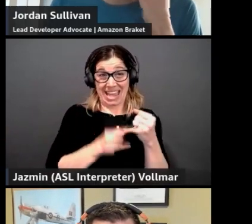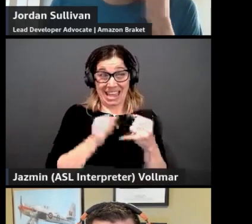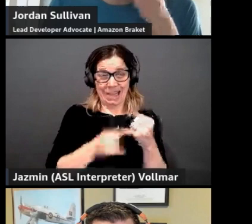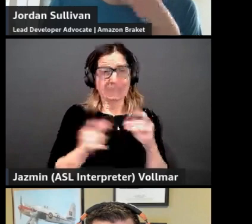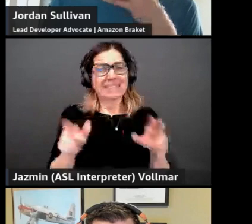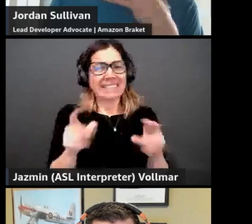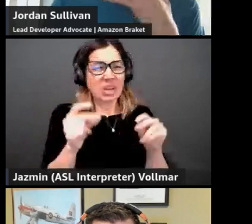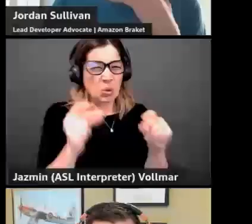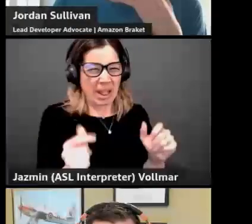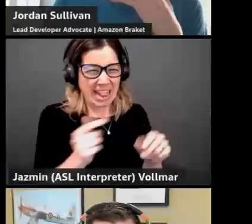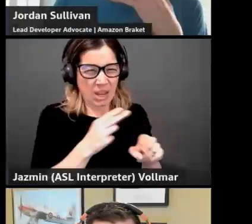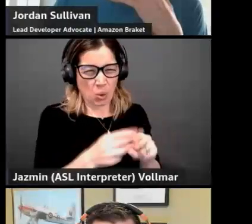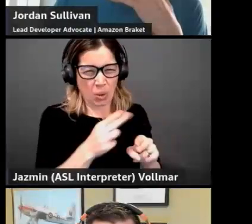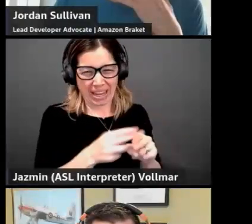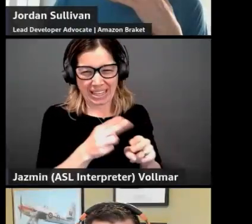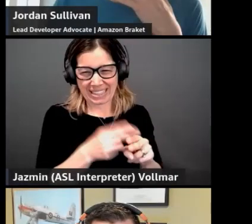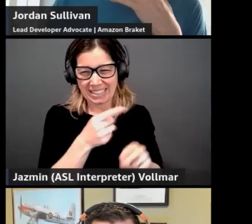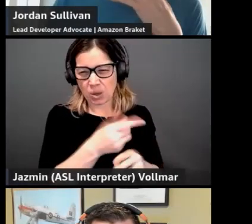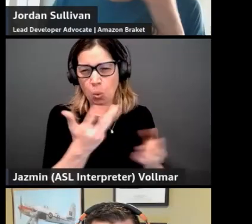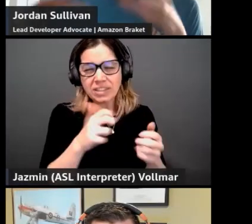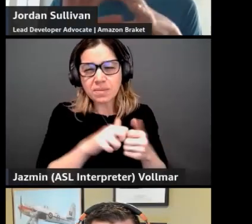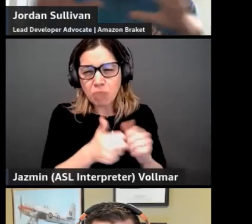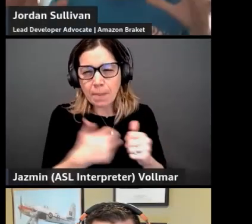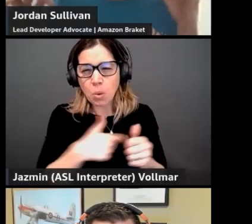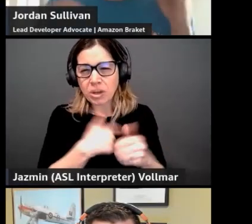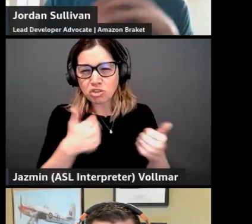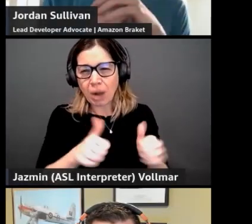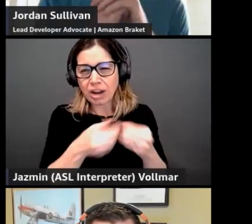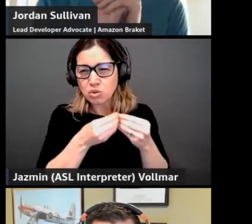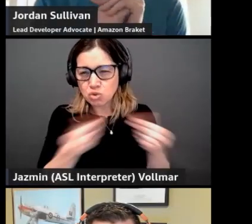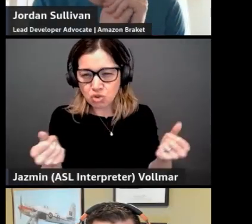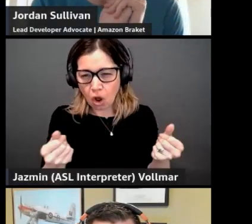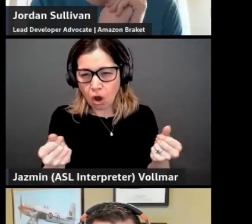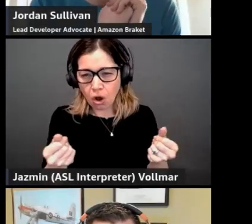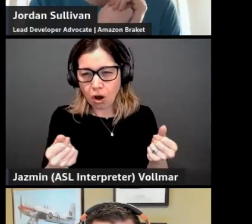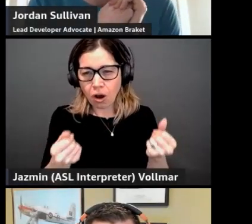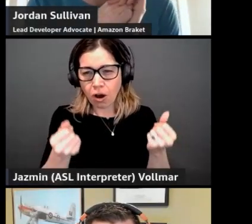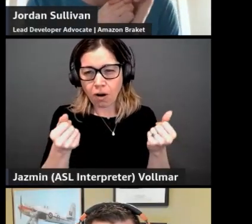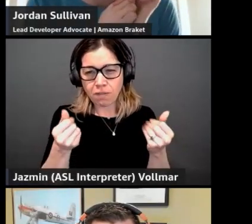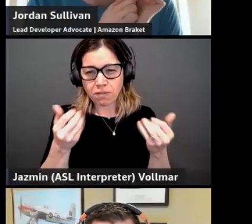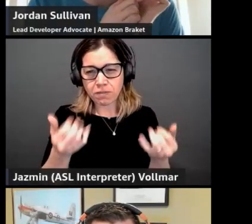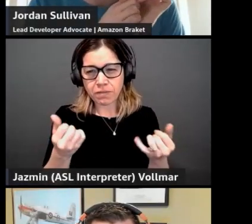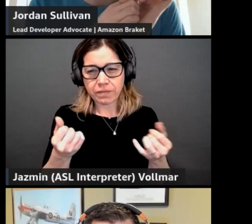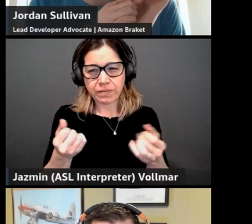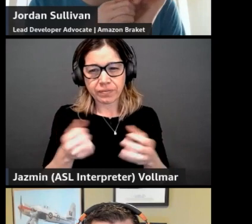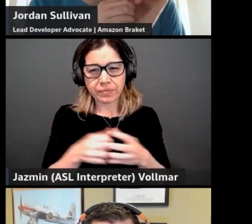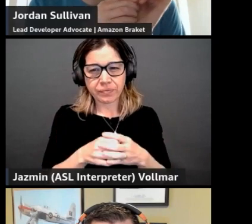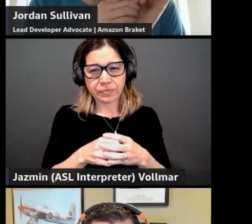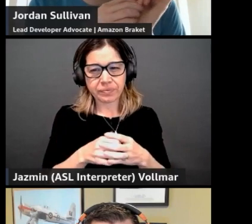quick. What's the problem that we're trying to solve here by doing this?